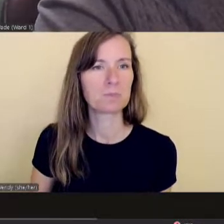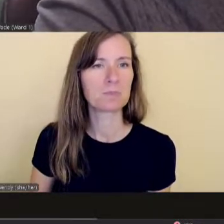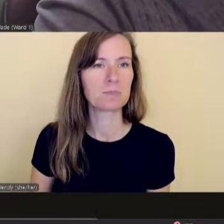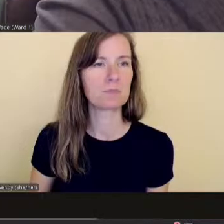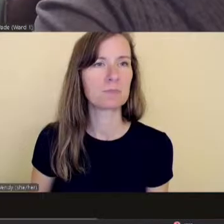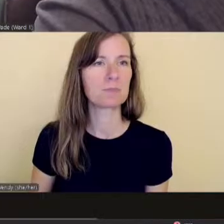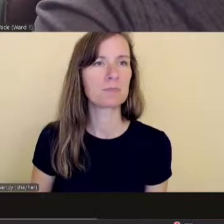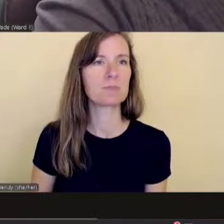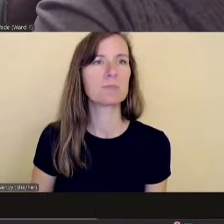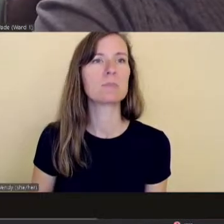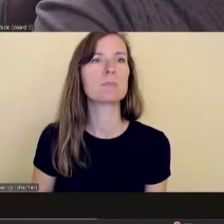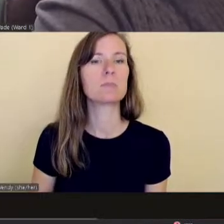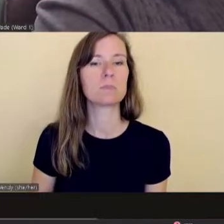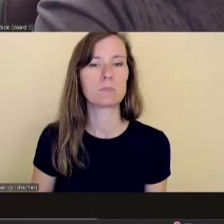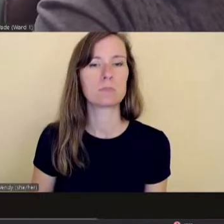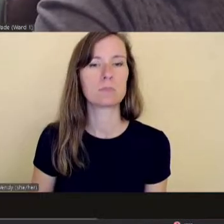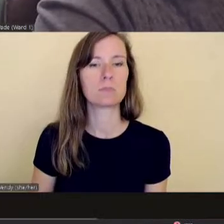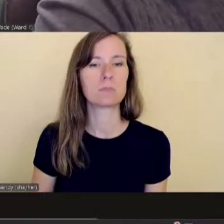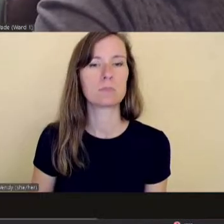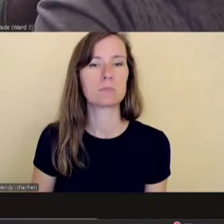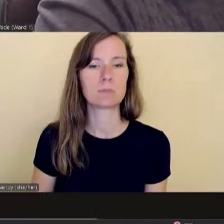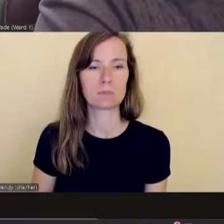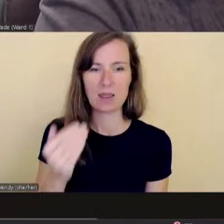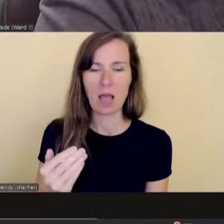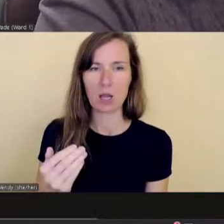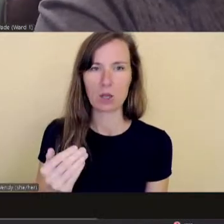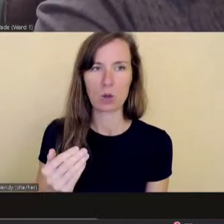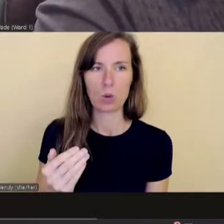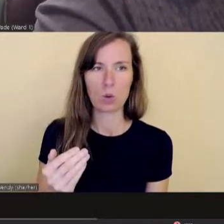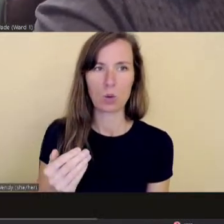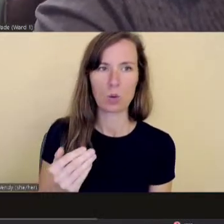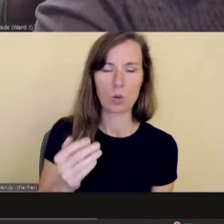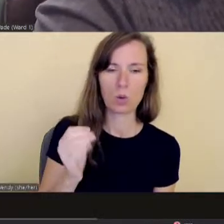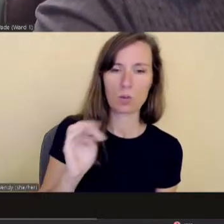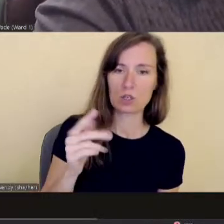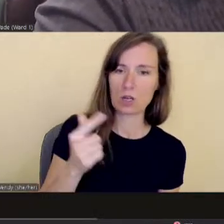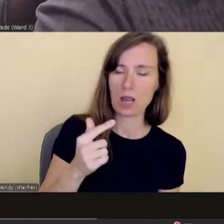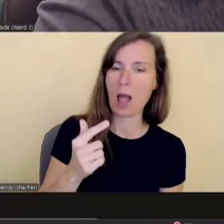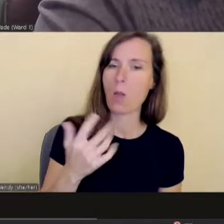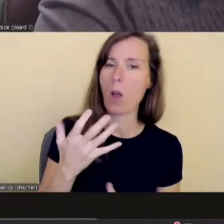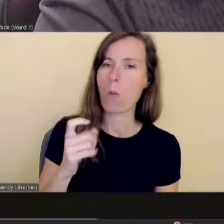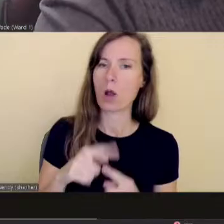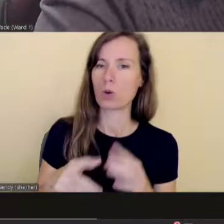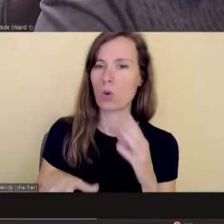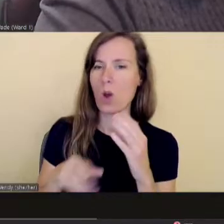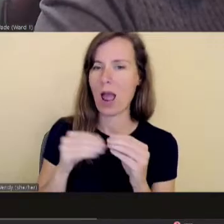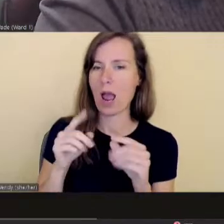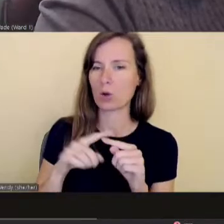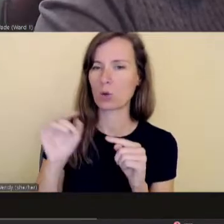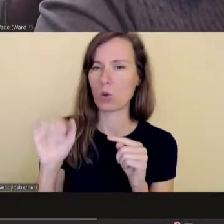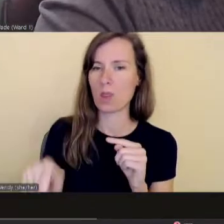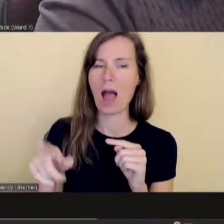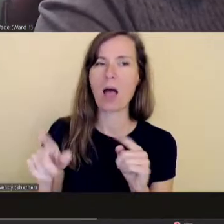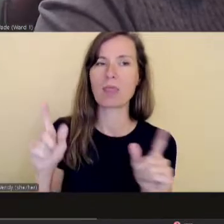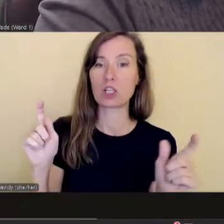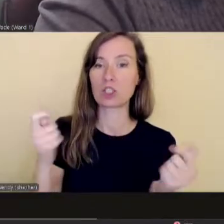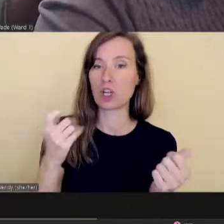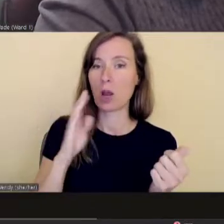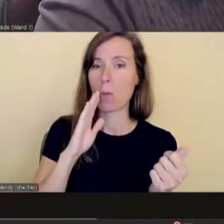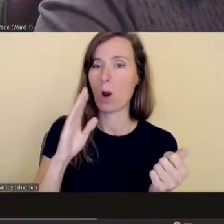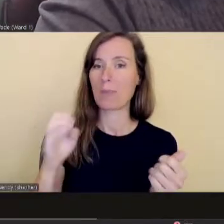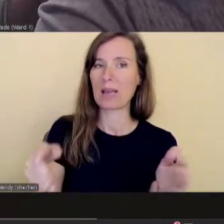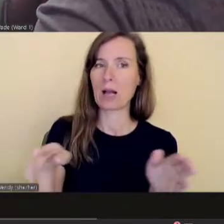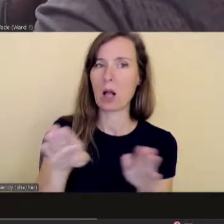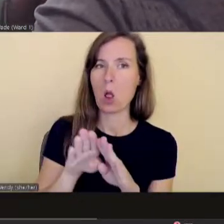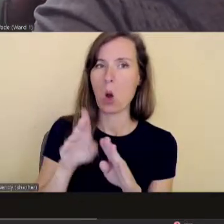Thank you for that. Mr. Galloway. Yeah, with that being said, I just want to piggyback on that. The gym will be closed for